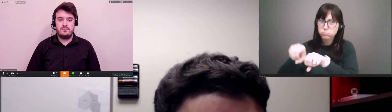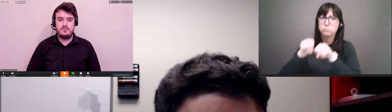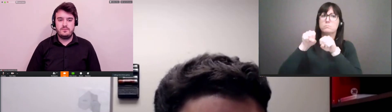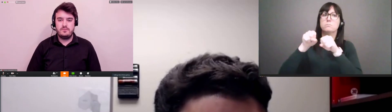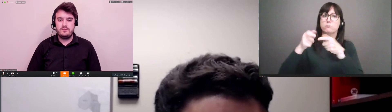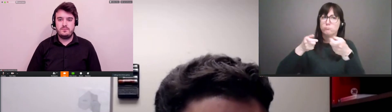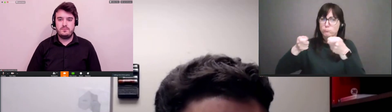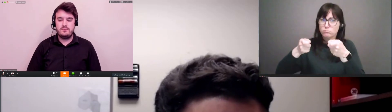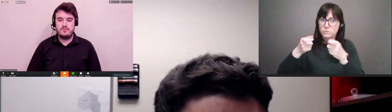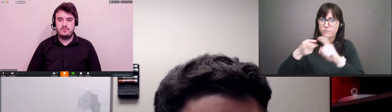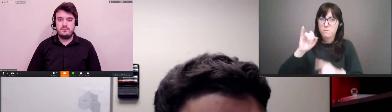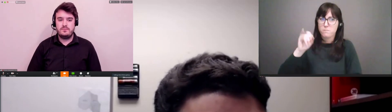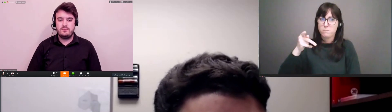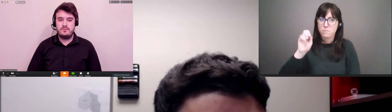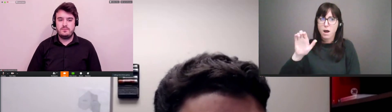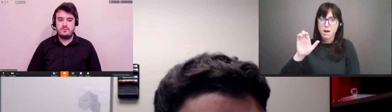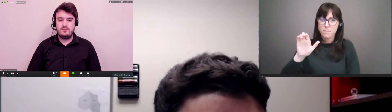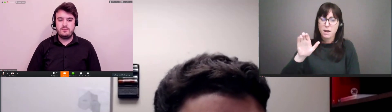an IPAC perspective.